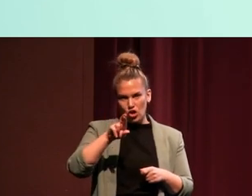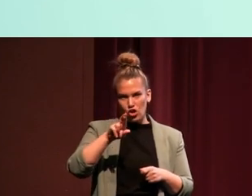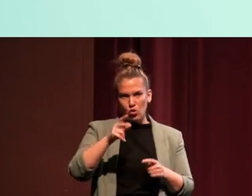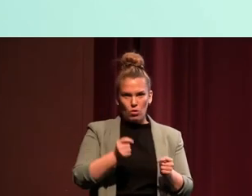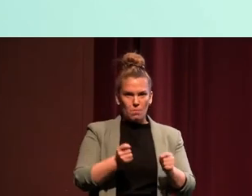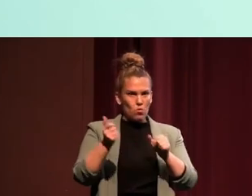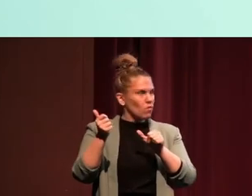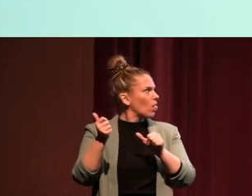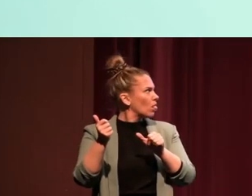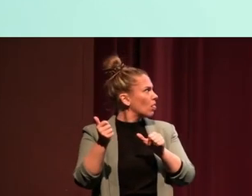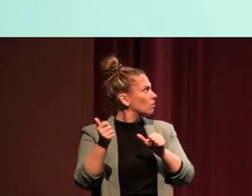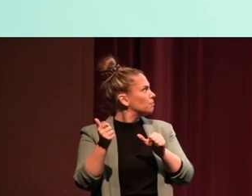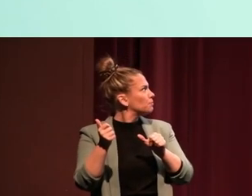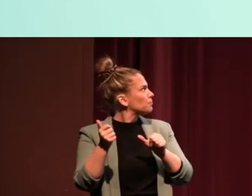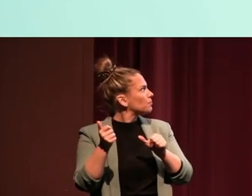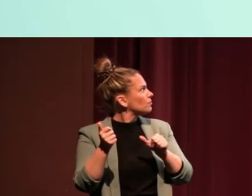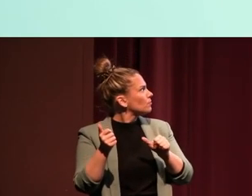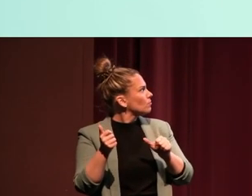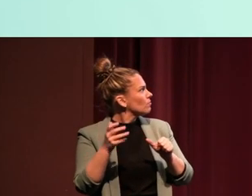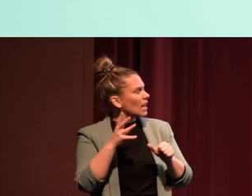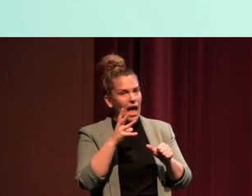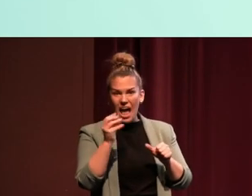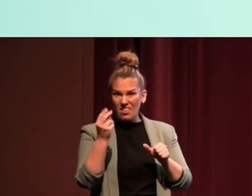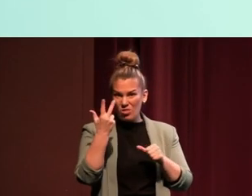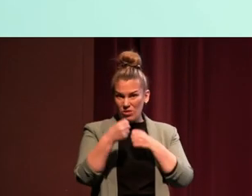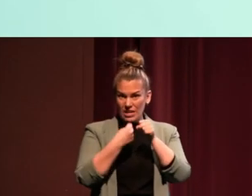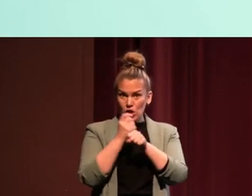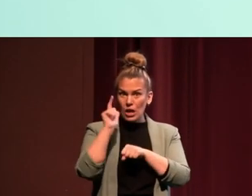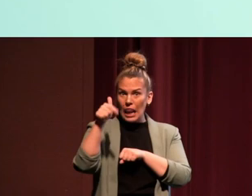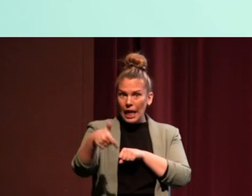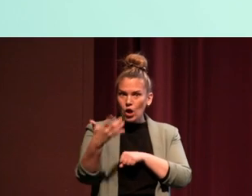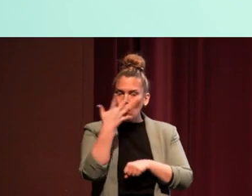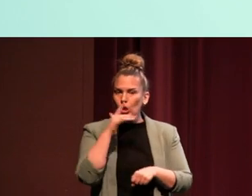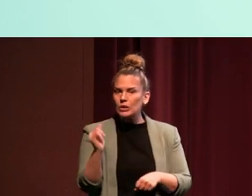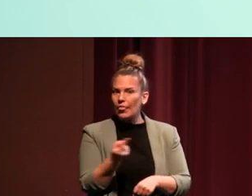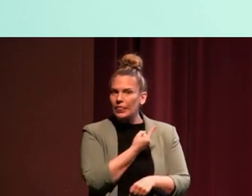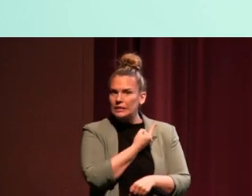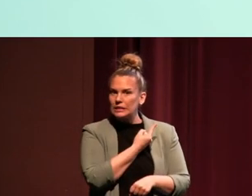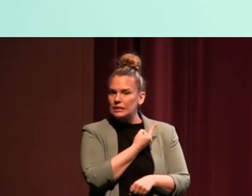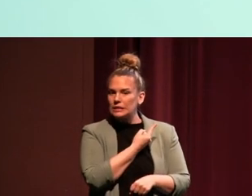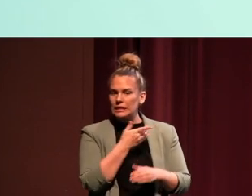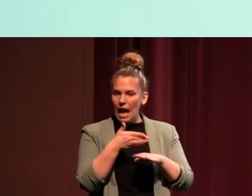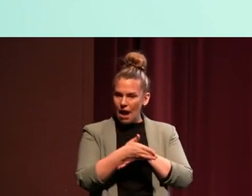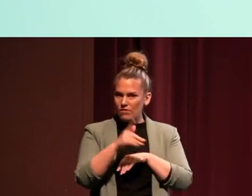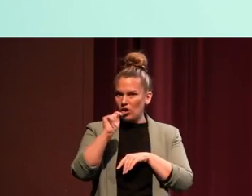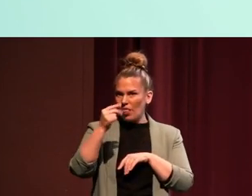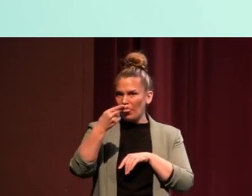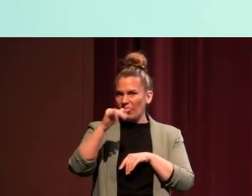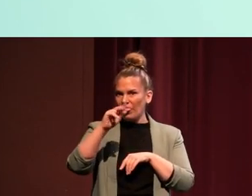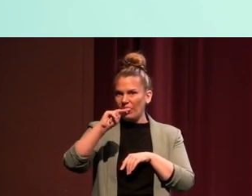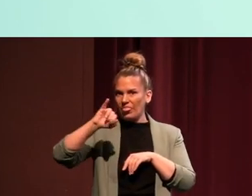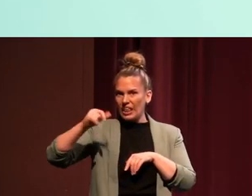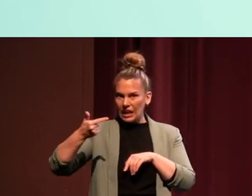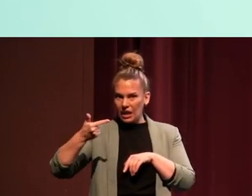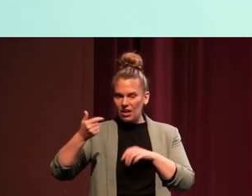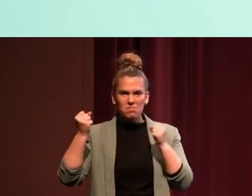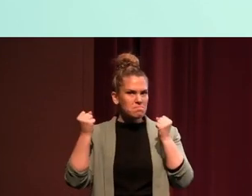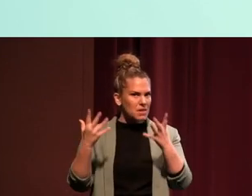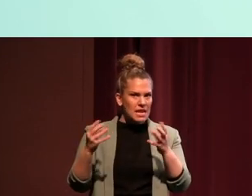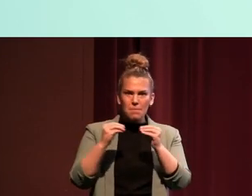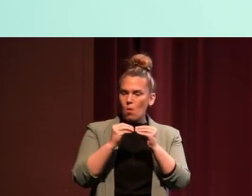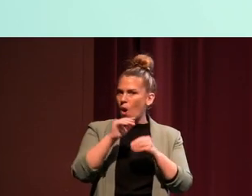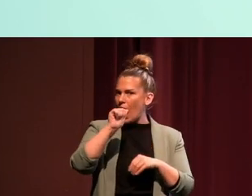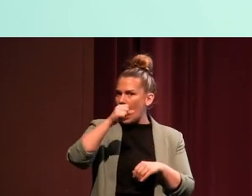pines. And here's the same scene just 3 years after thinning. Massive response of aspen, much